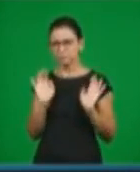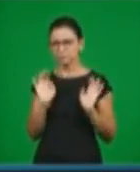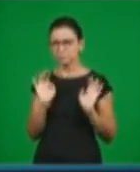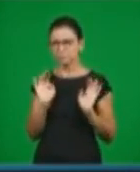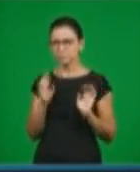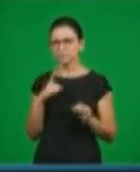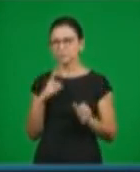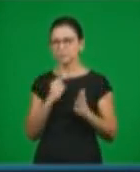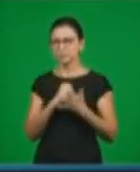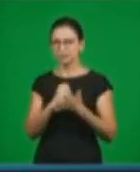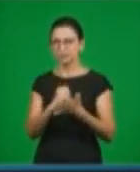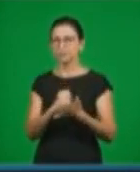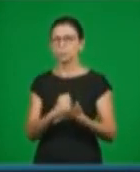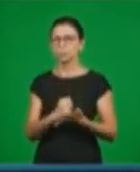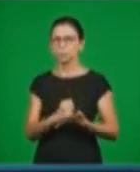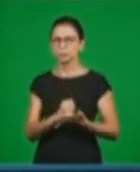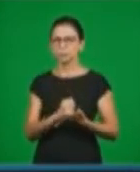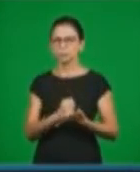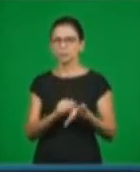So we are here just to help, you know.